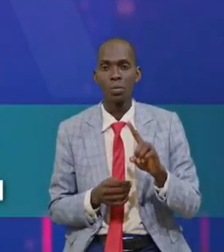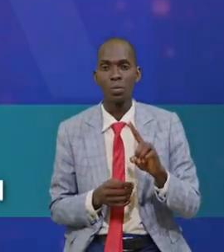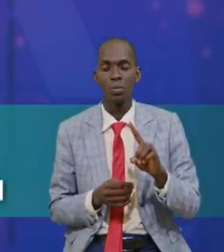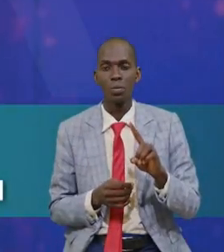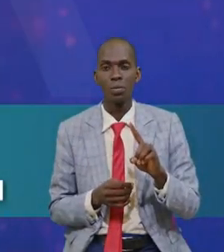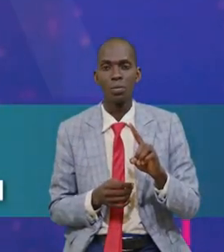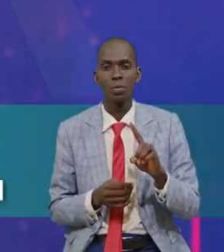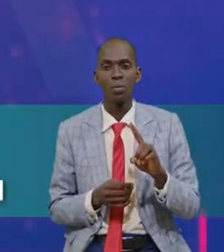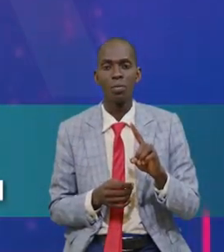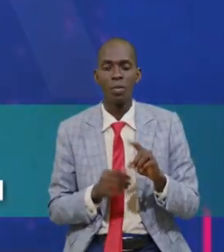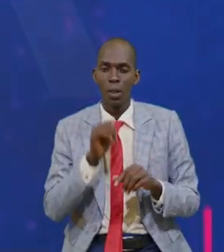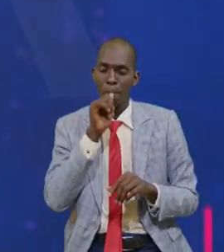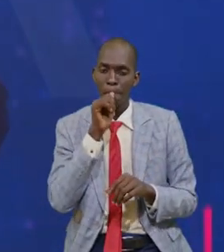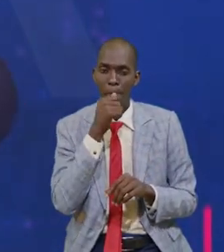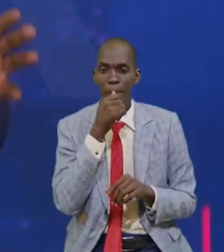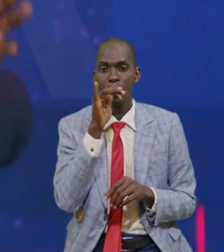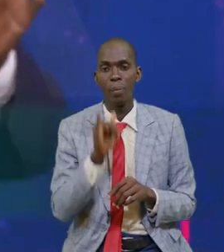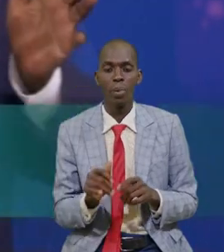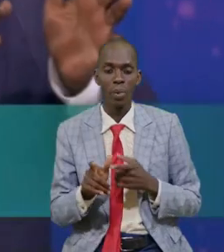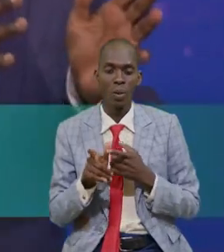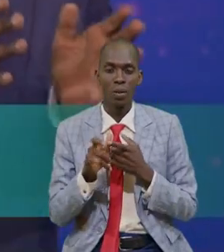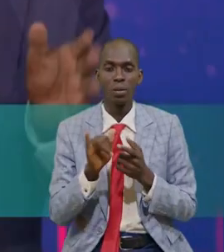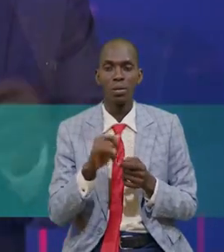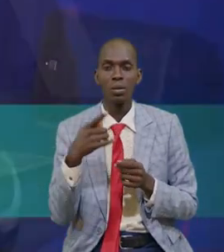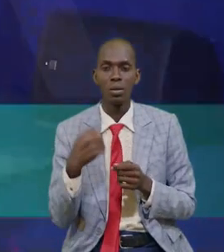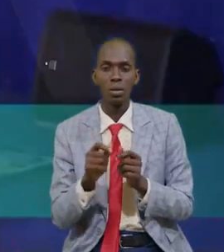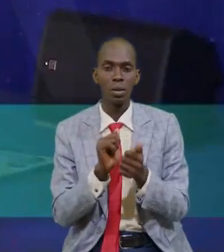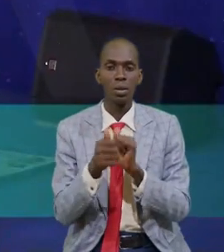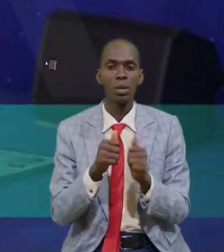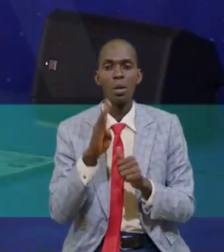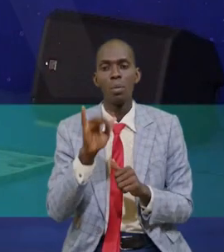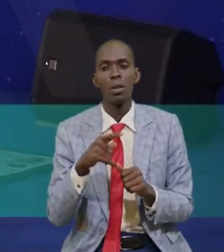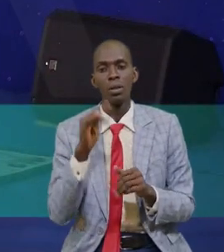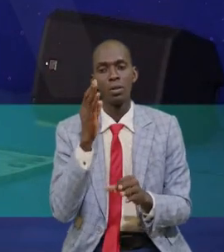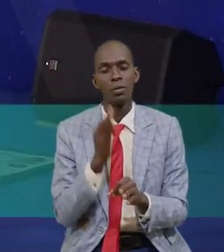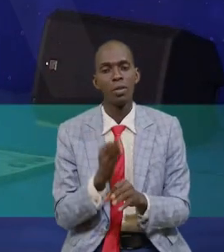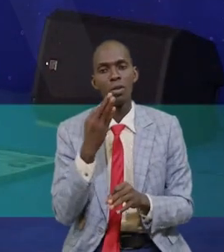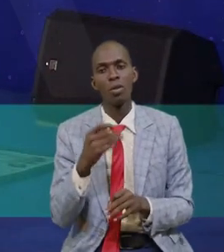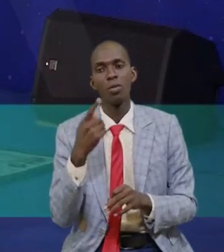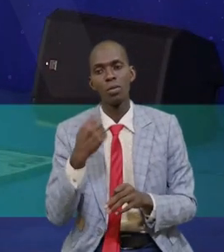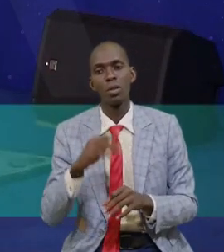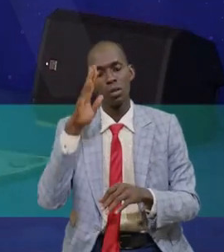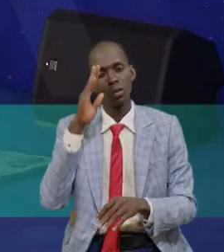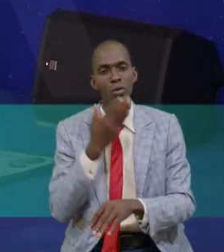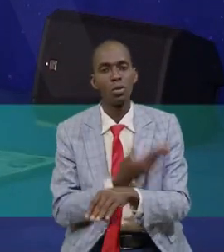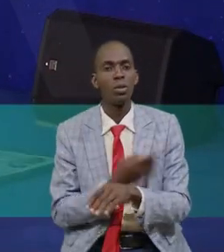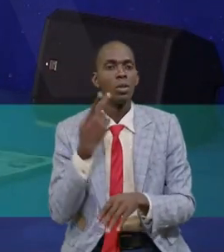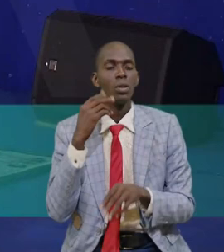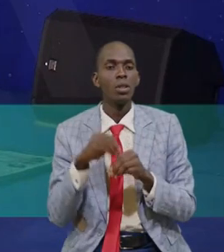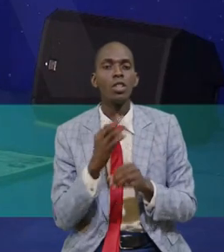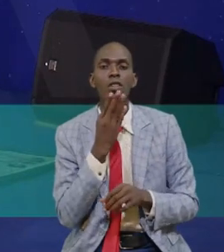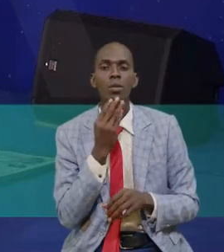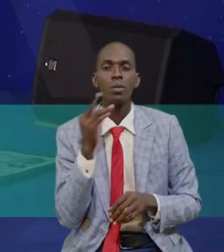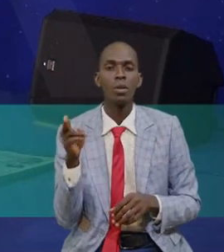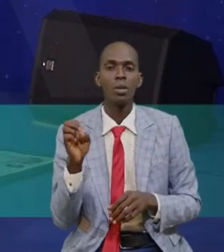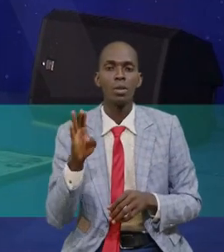one, patiently running the race by the faith of the Son. Look at Hebrews chapter